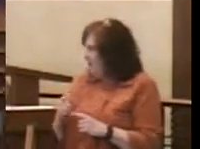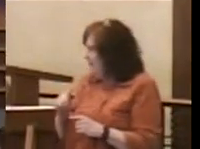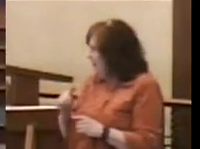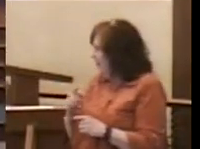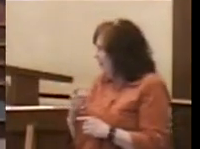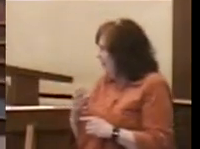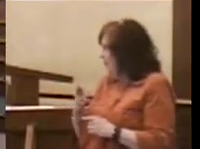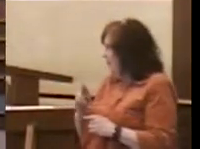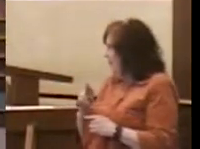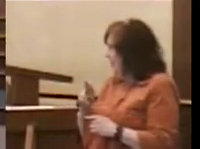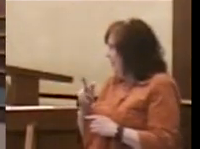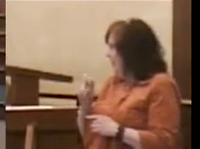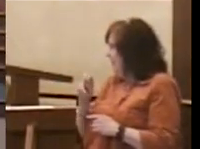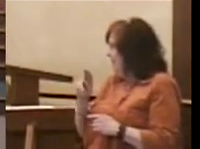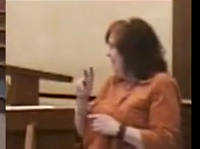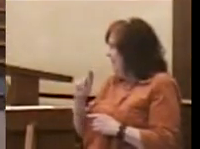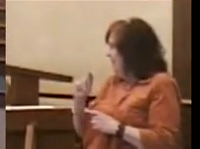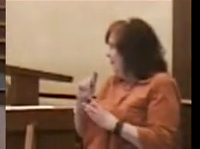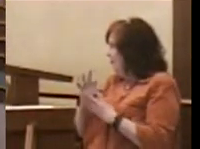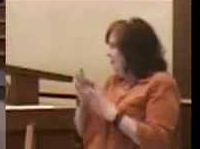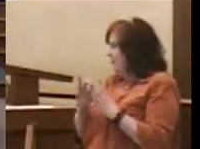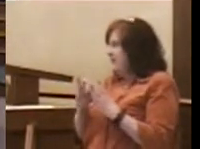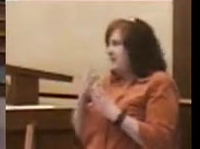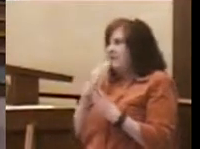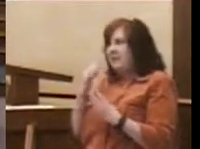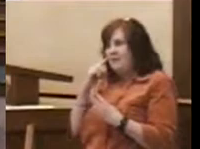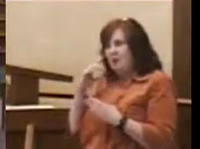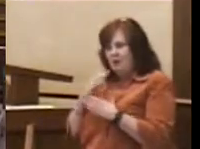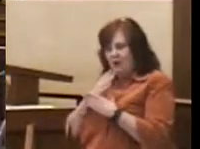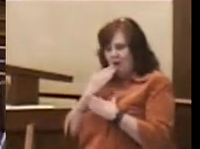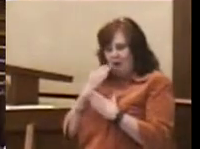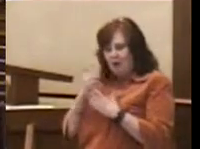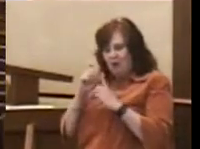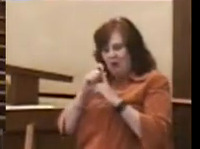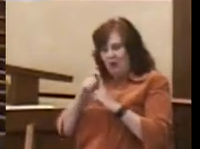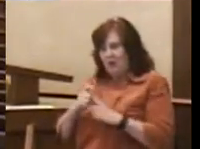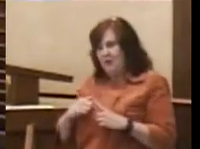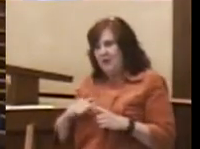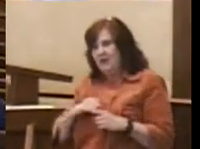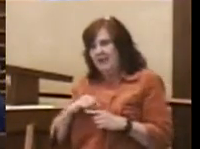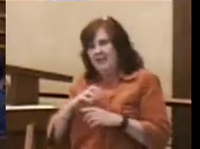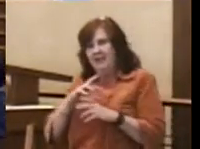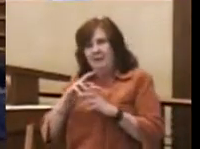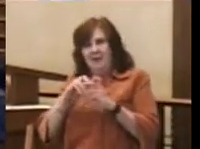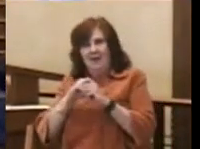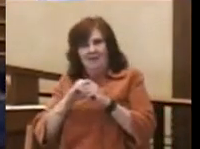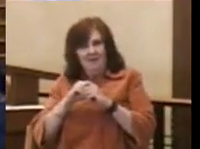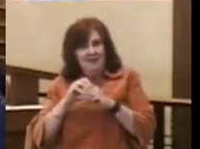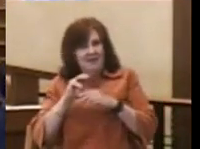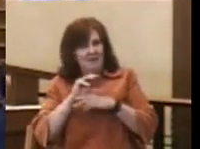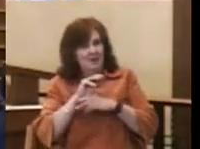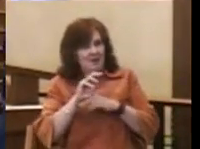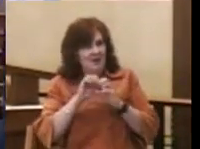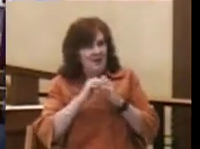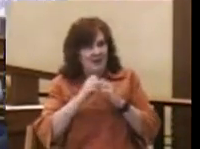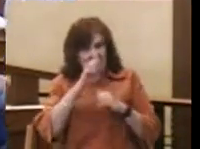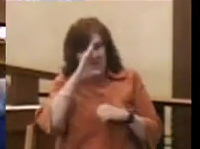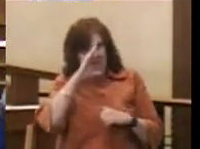you here, and thanks for sharing a good word about ways that we can be involved in ministry together. Hello.